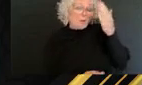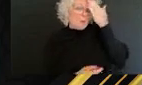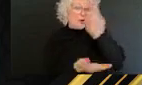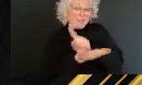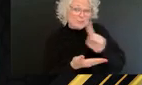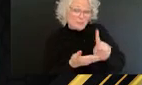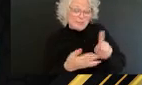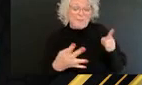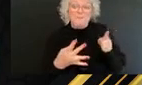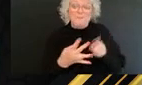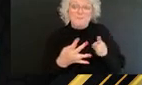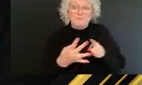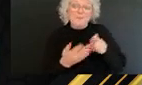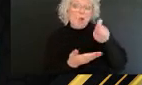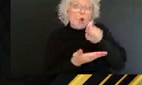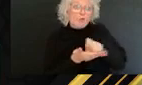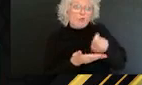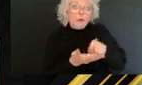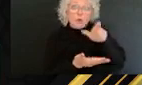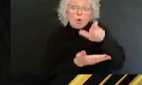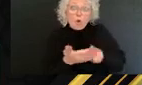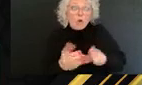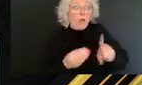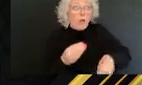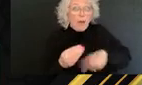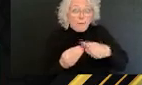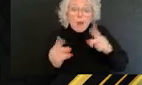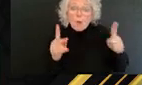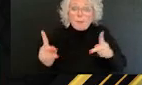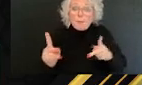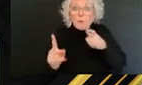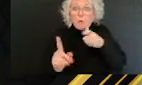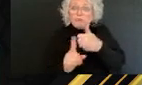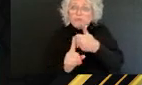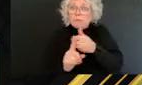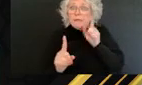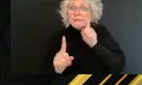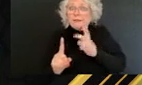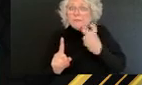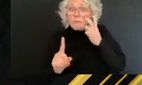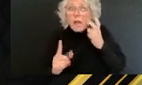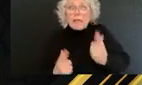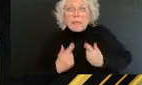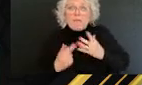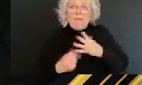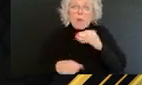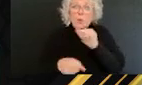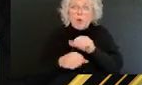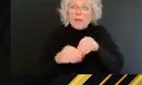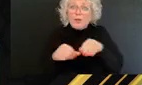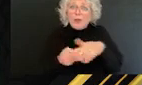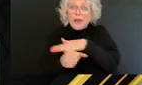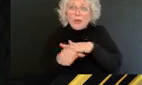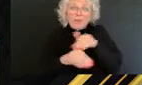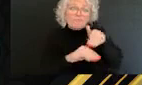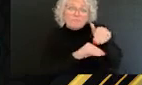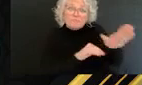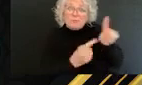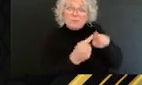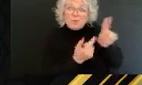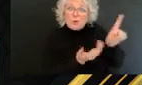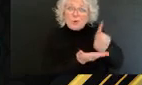Week. Second would be write an article about people who are deafblind living and working in your area and send it to your local